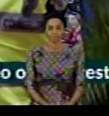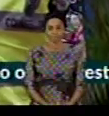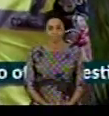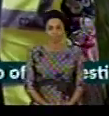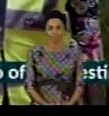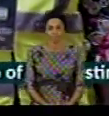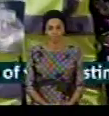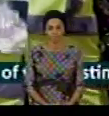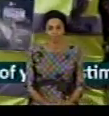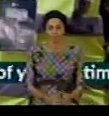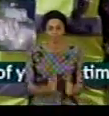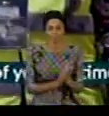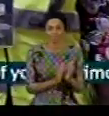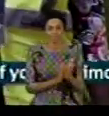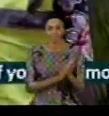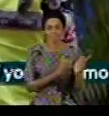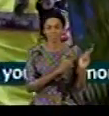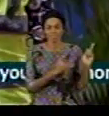foreign